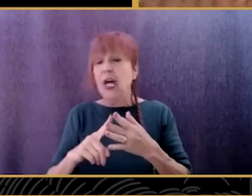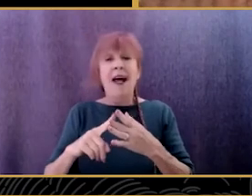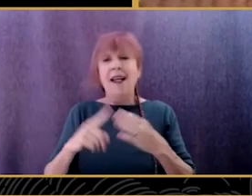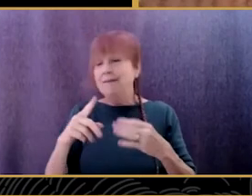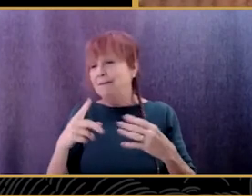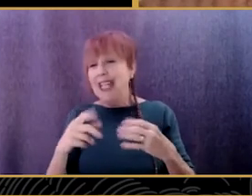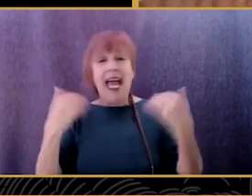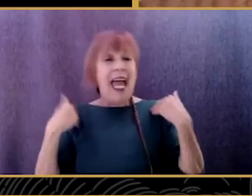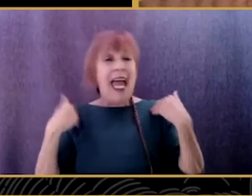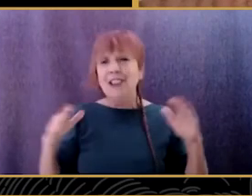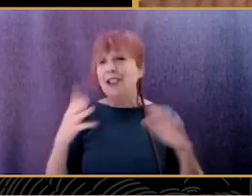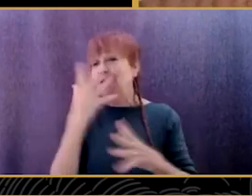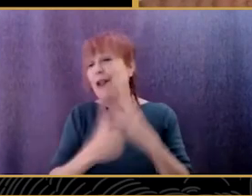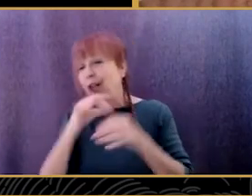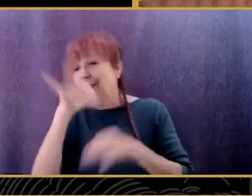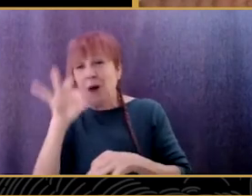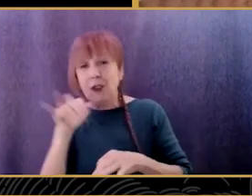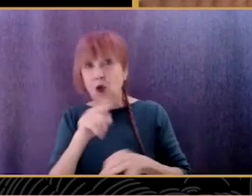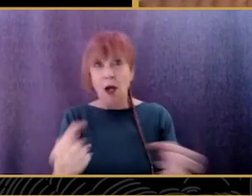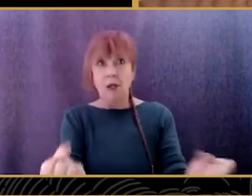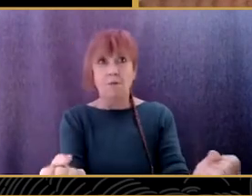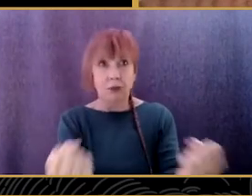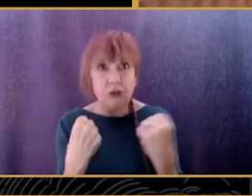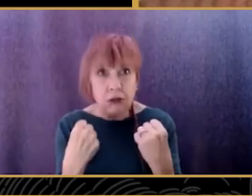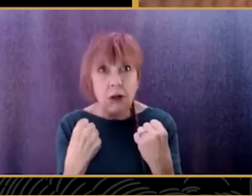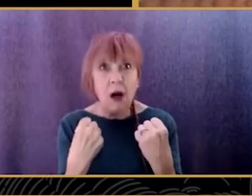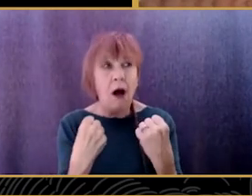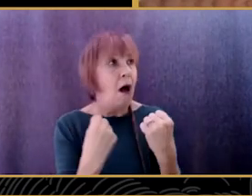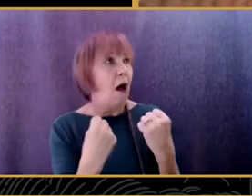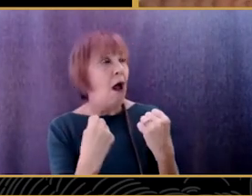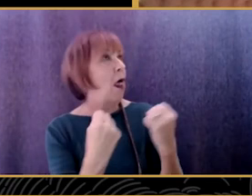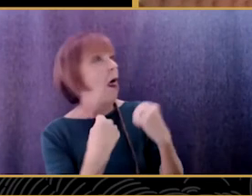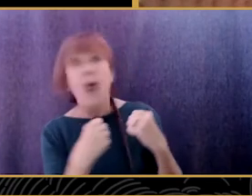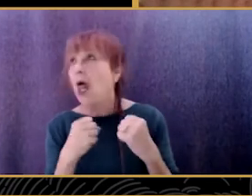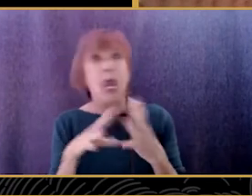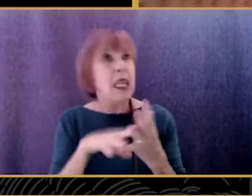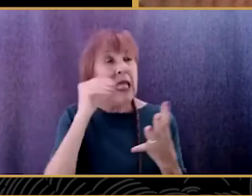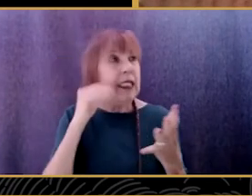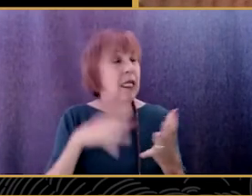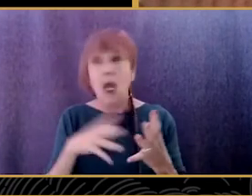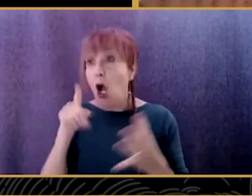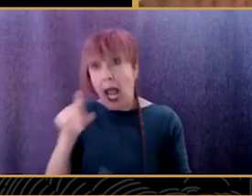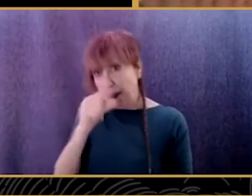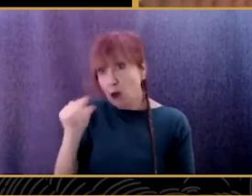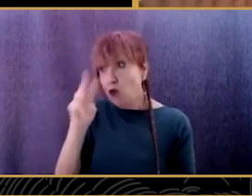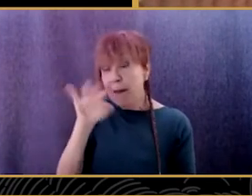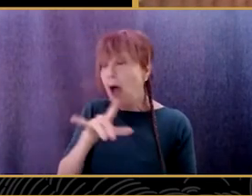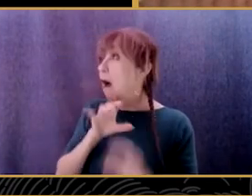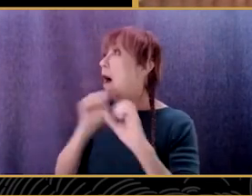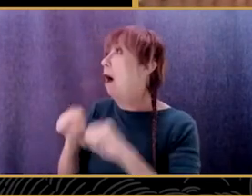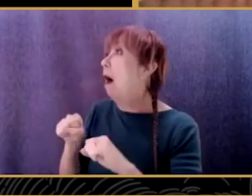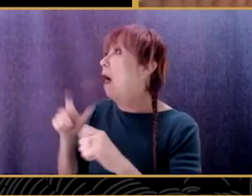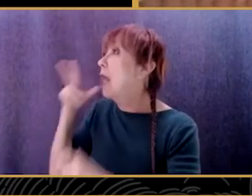Debutants Angels And lost souls Who leaned forward in their seats at the green mill Or got up in the middle of a